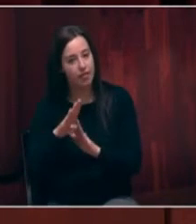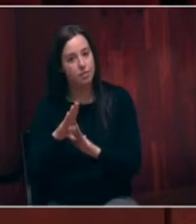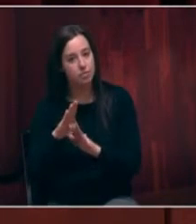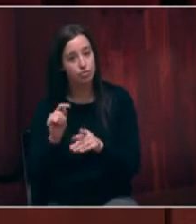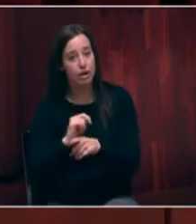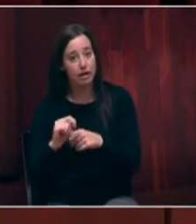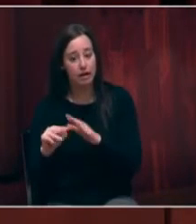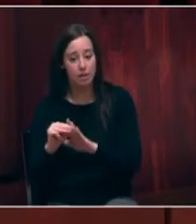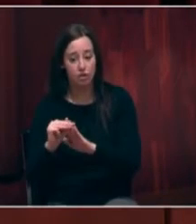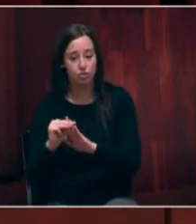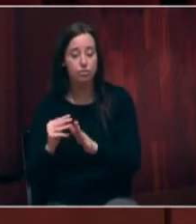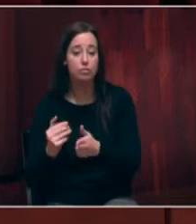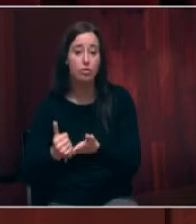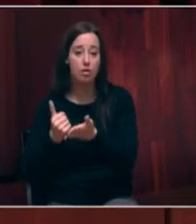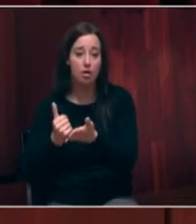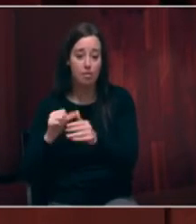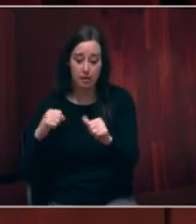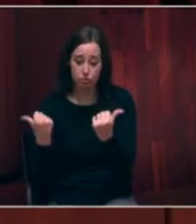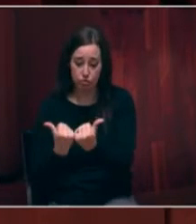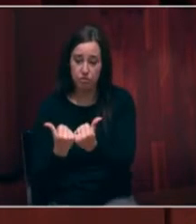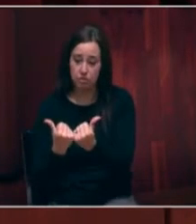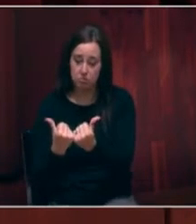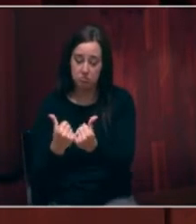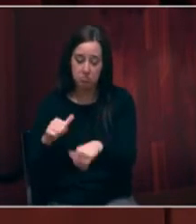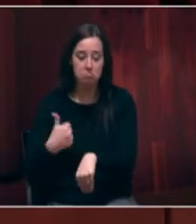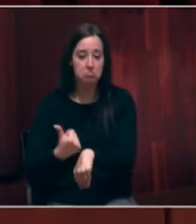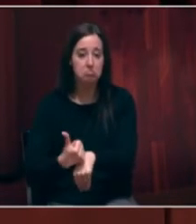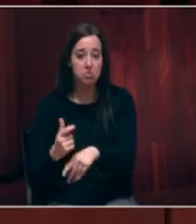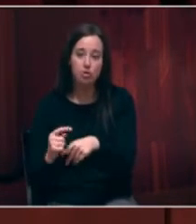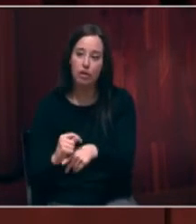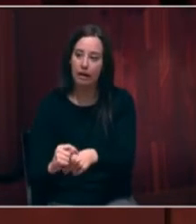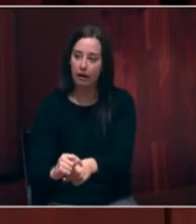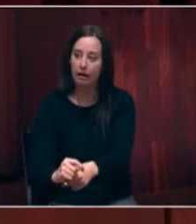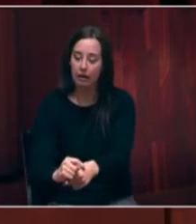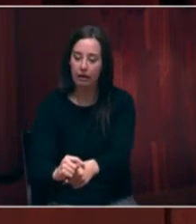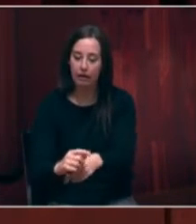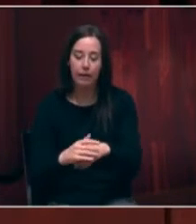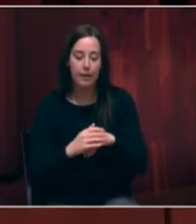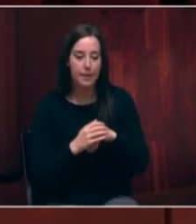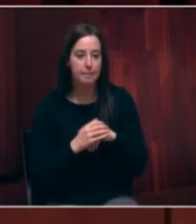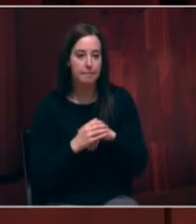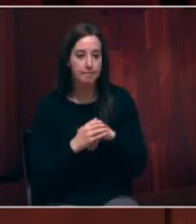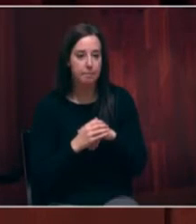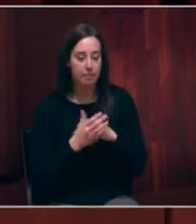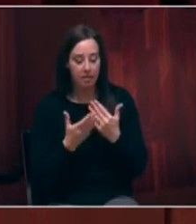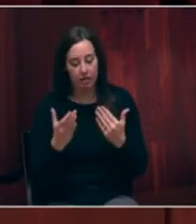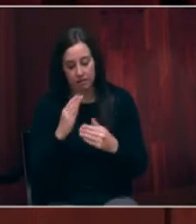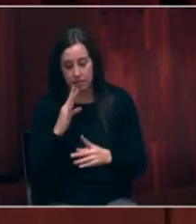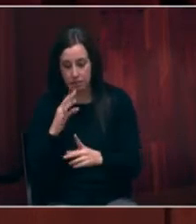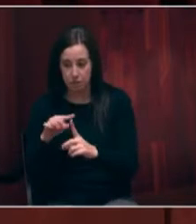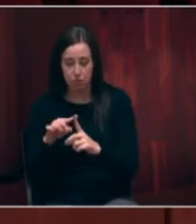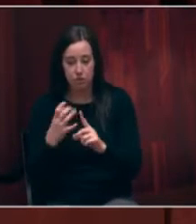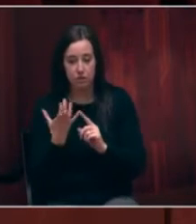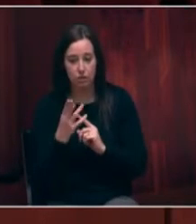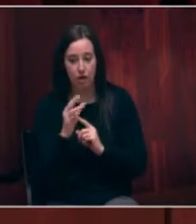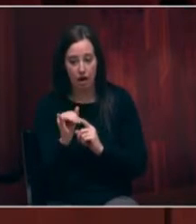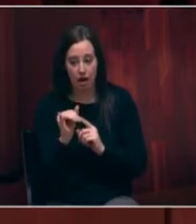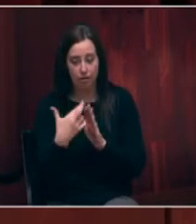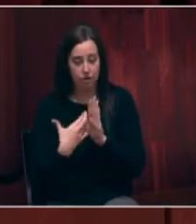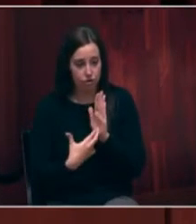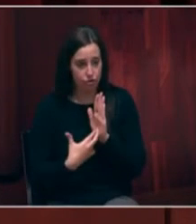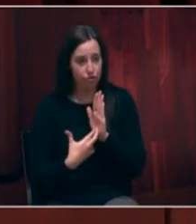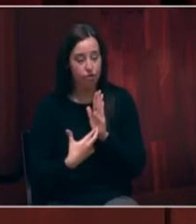agencies in their training efforts. You know, things that speak to the, of course, the CUI registry, our dissemination